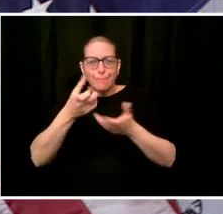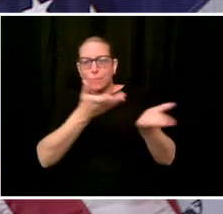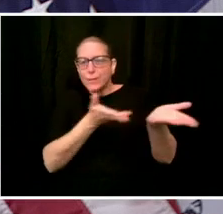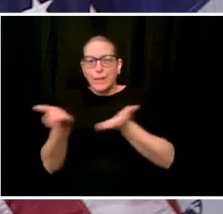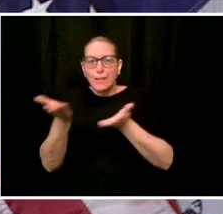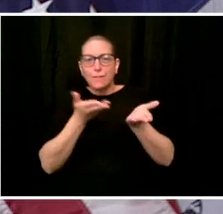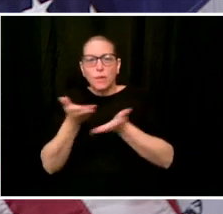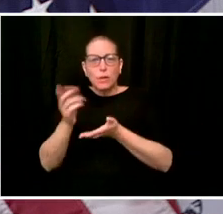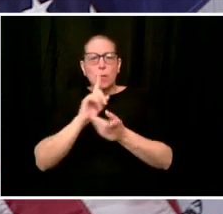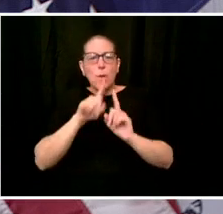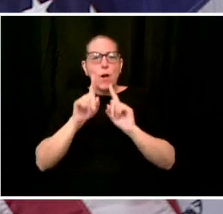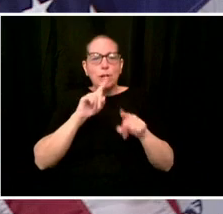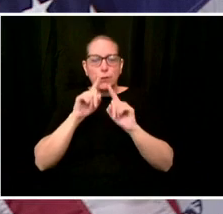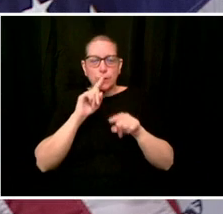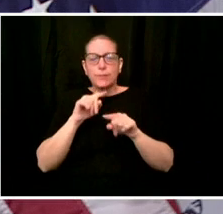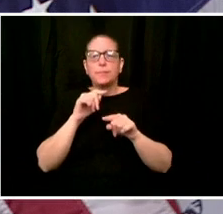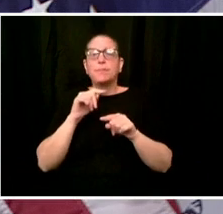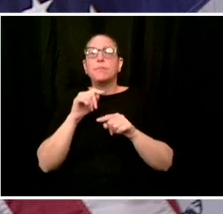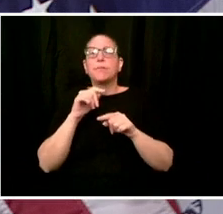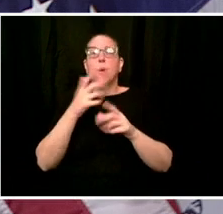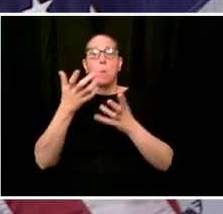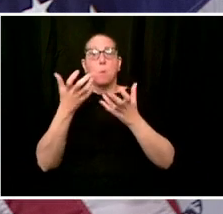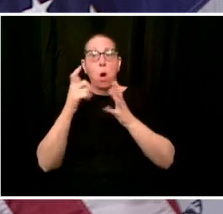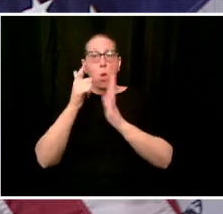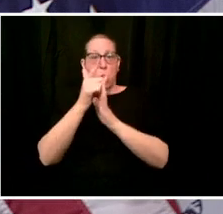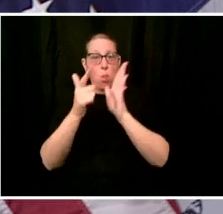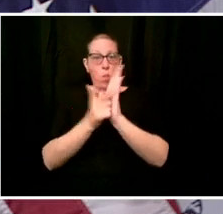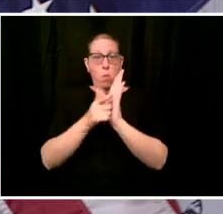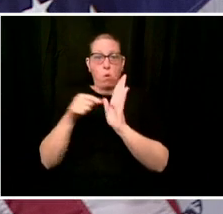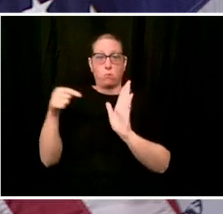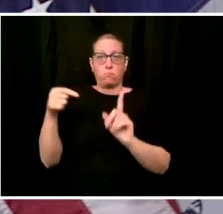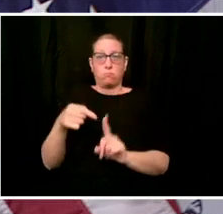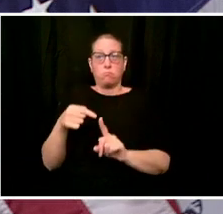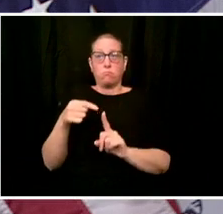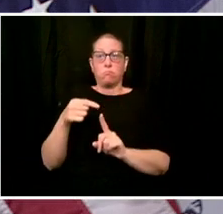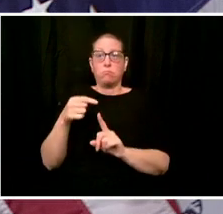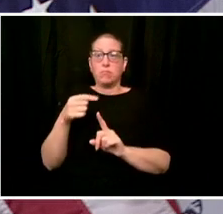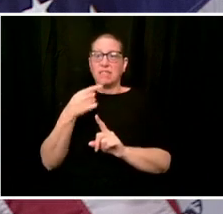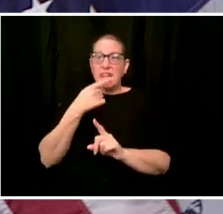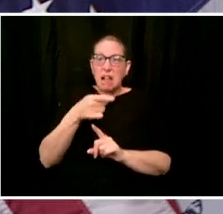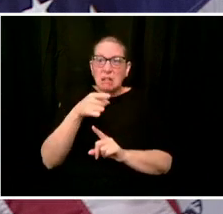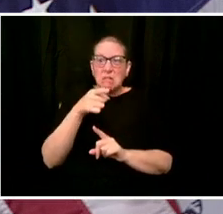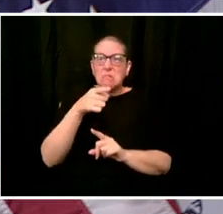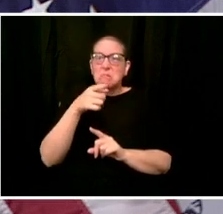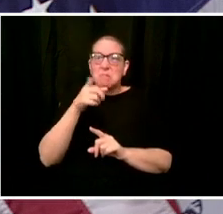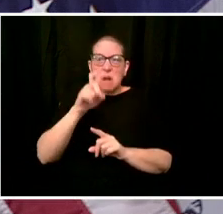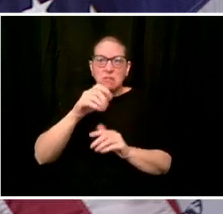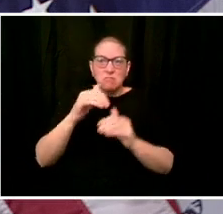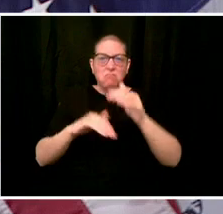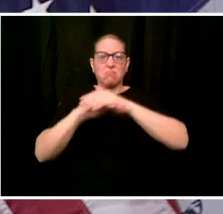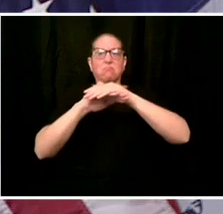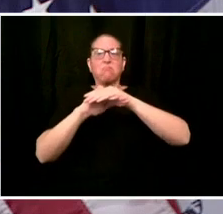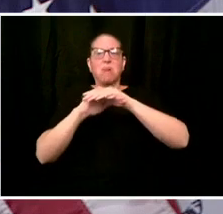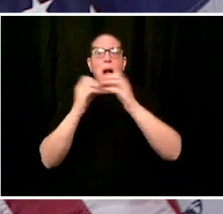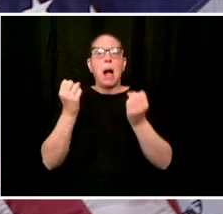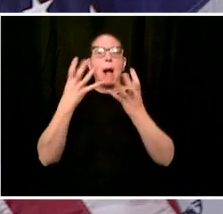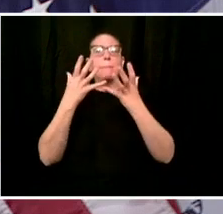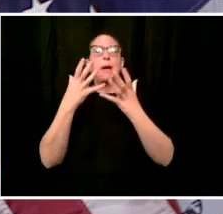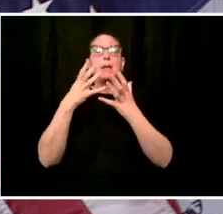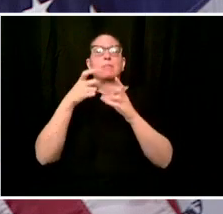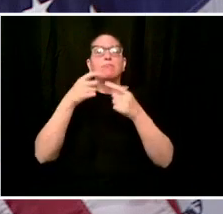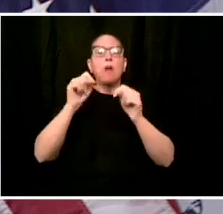legislation. Do you plan to sign that legislation? Yeah, Jeff, I do support that legislation. I want to thank the City Council.